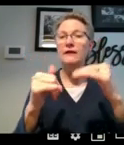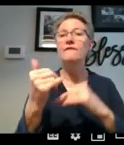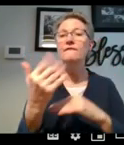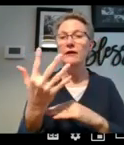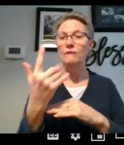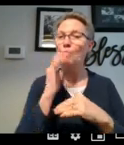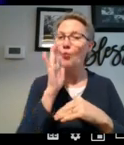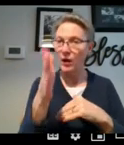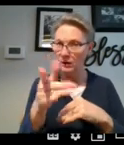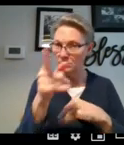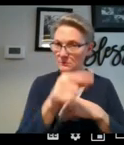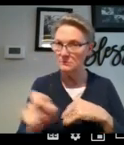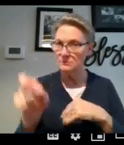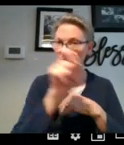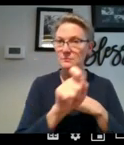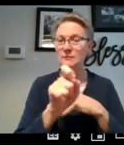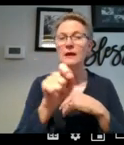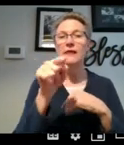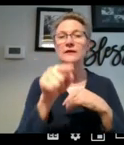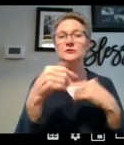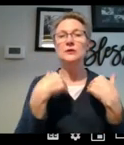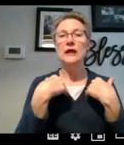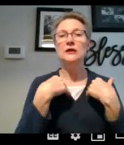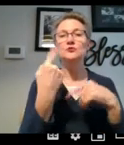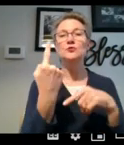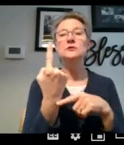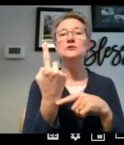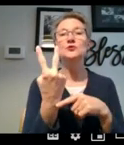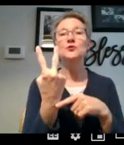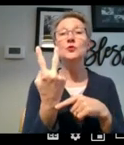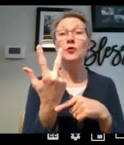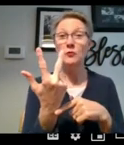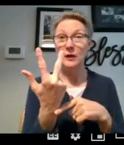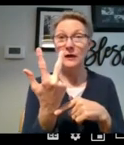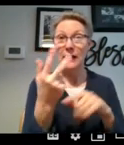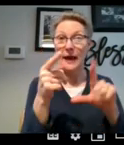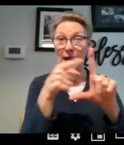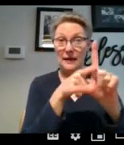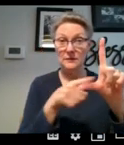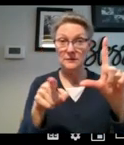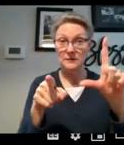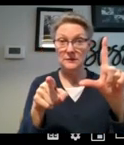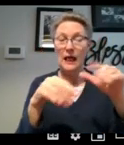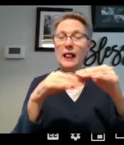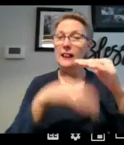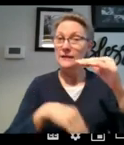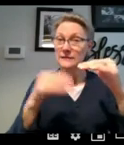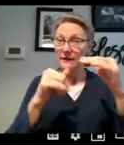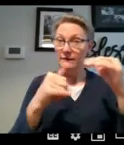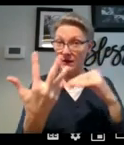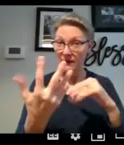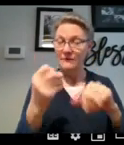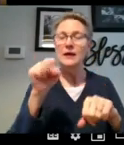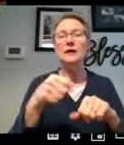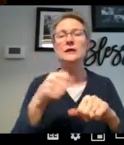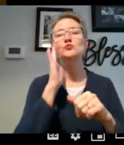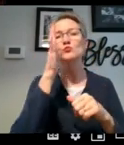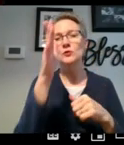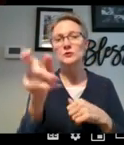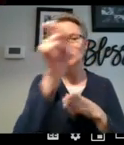circle it. This one has 1, 2, 3 angles. That's less than 5, so I will circle